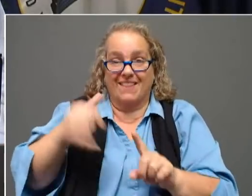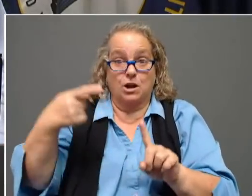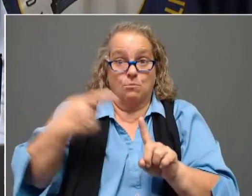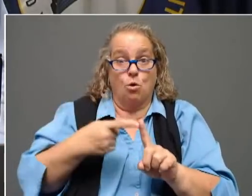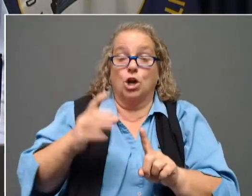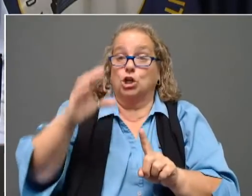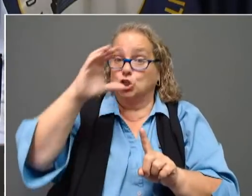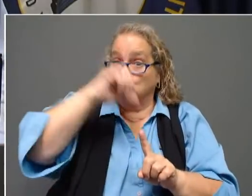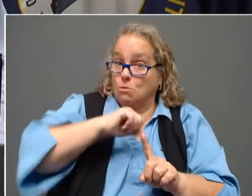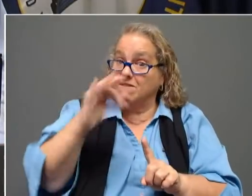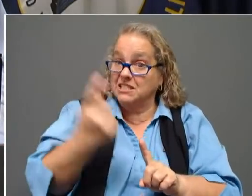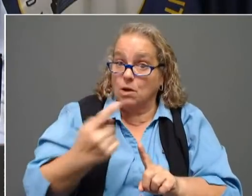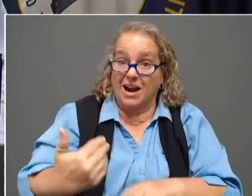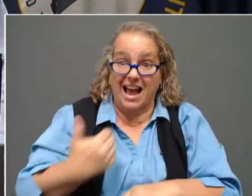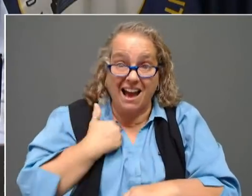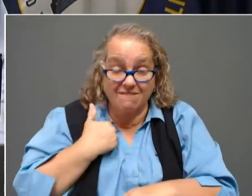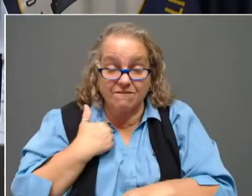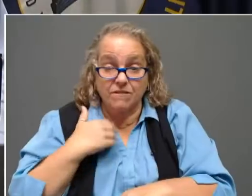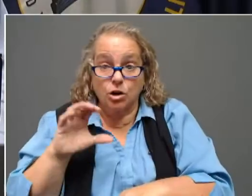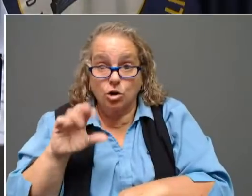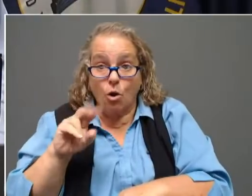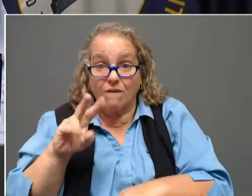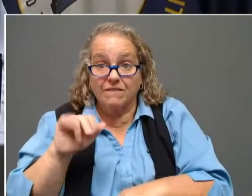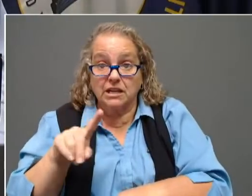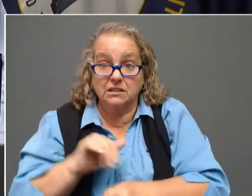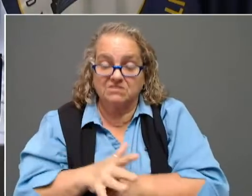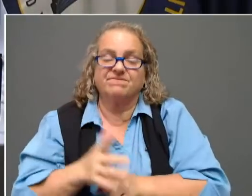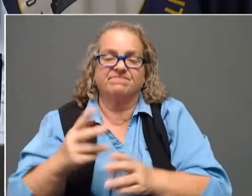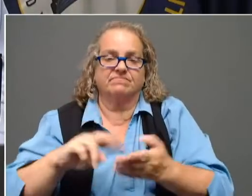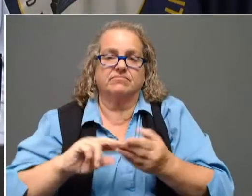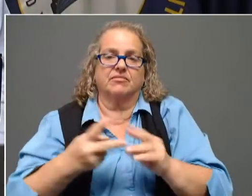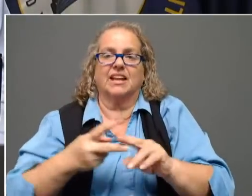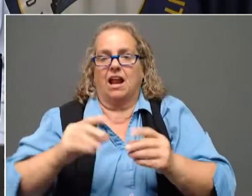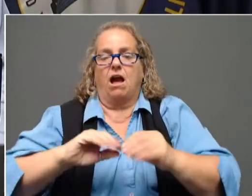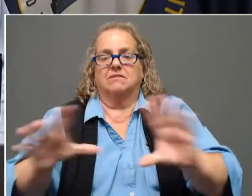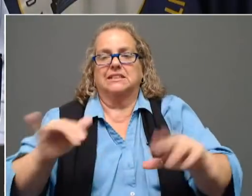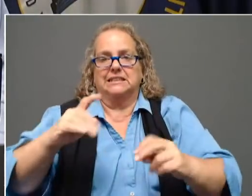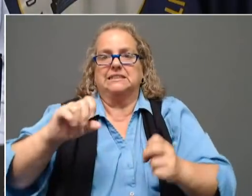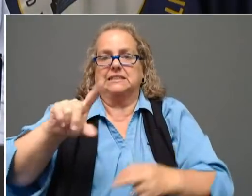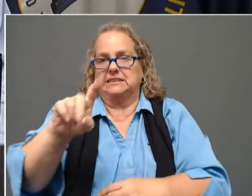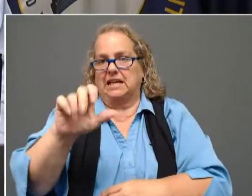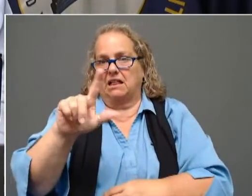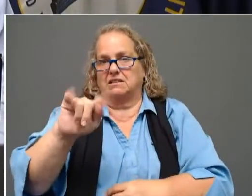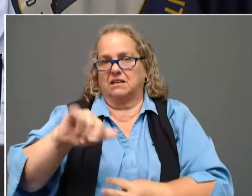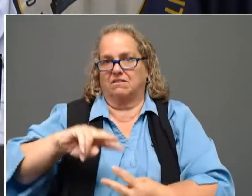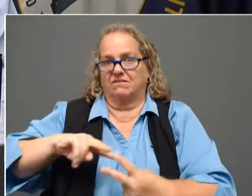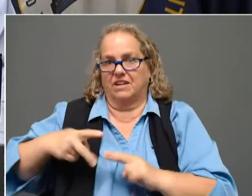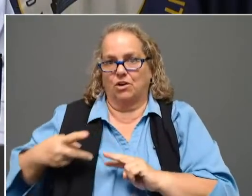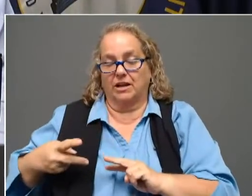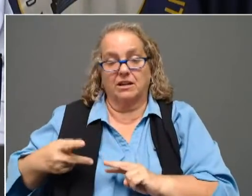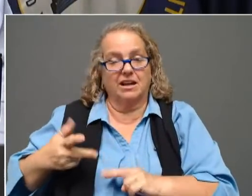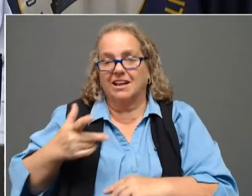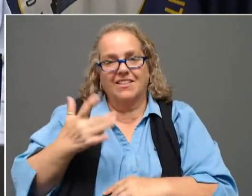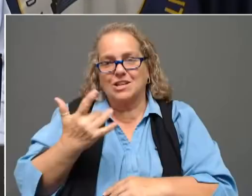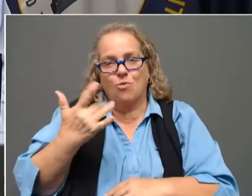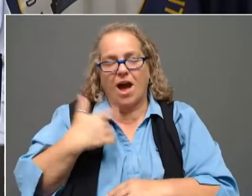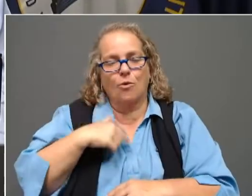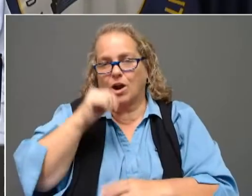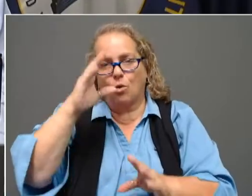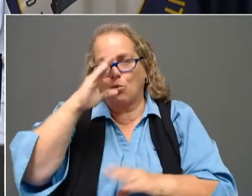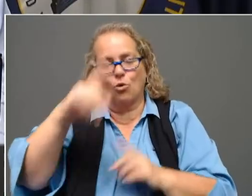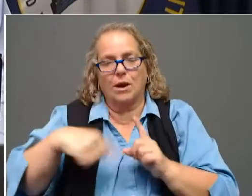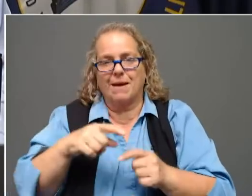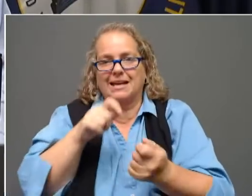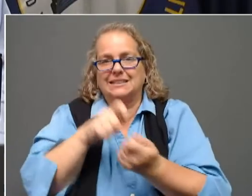has COVID, they have the Delta variant. That's why we don't get too caught up on the numbers and the sequencing there, because we know what this thing